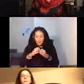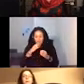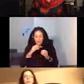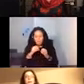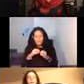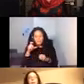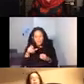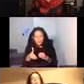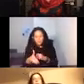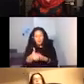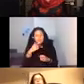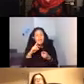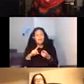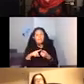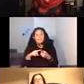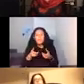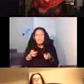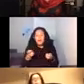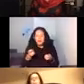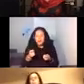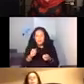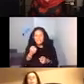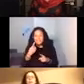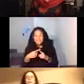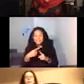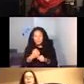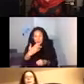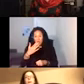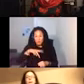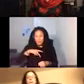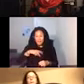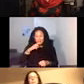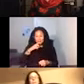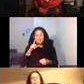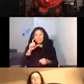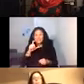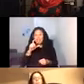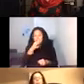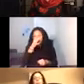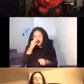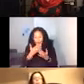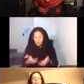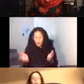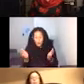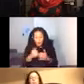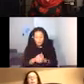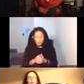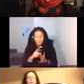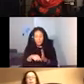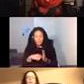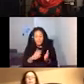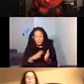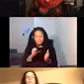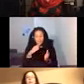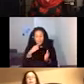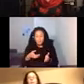at Elmstead Market, 10 times gold medalist at Chelsea Flower Show. Jean McFarlane, Baroness,